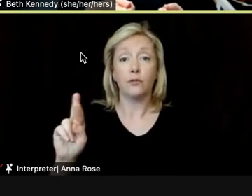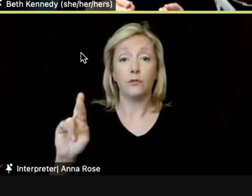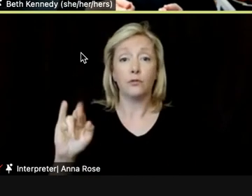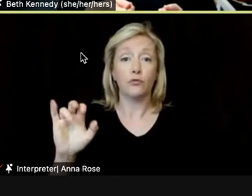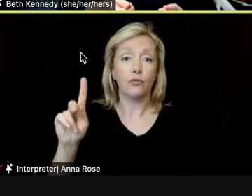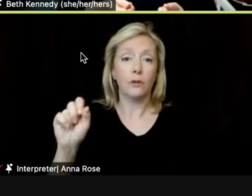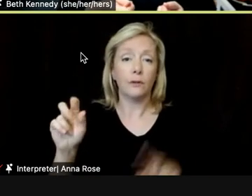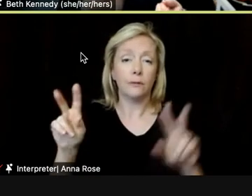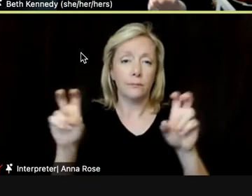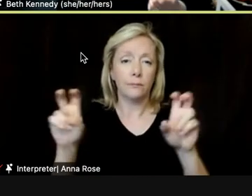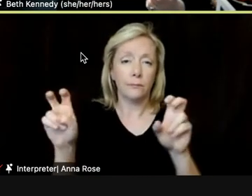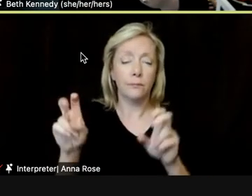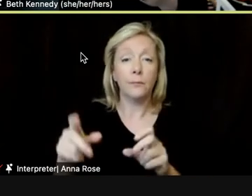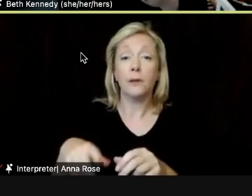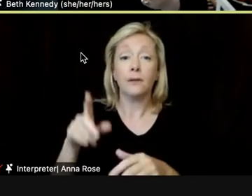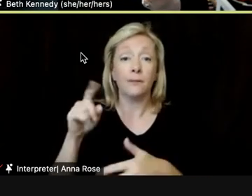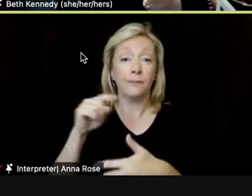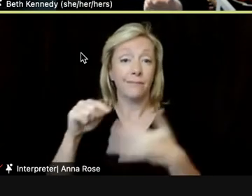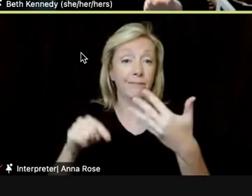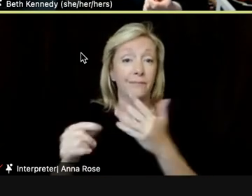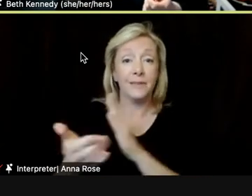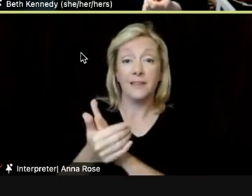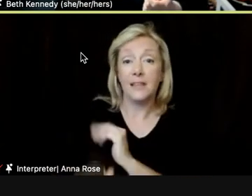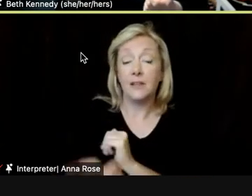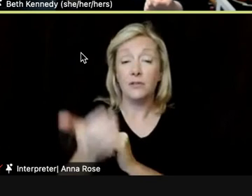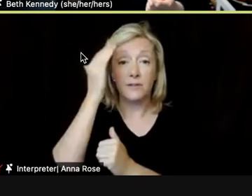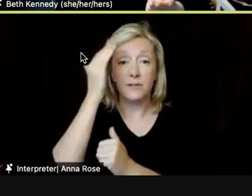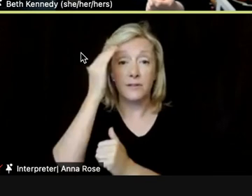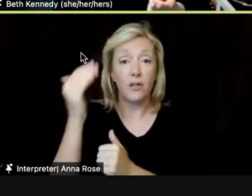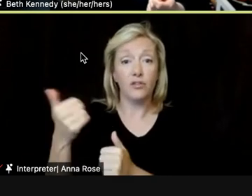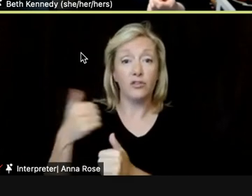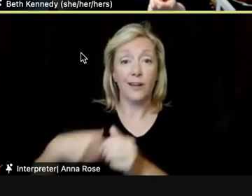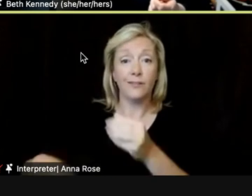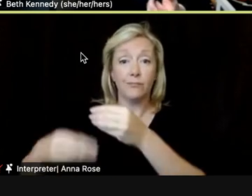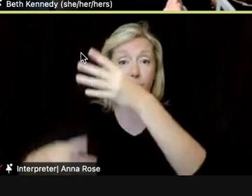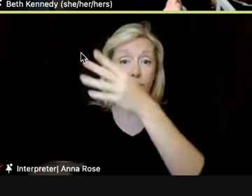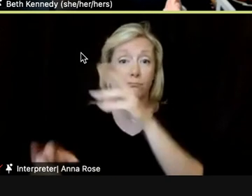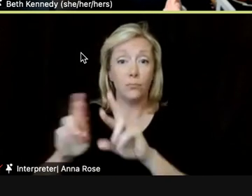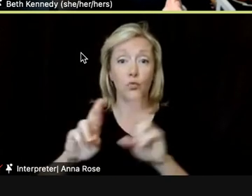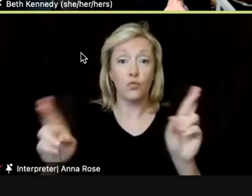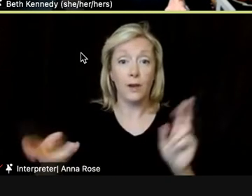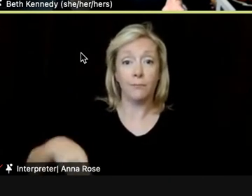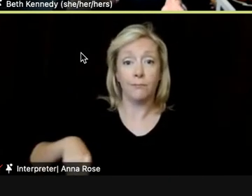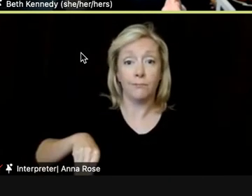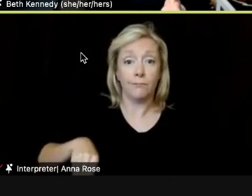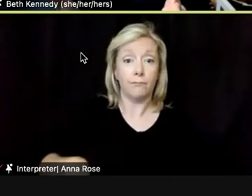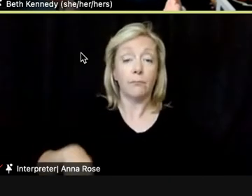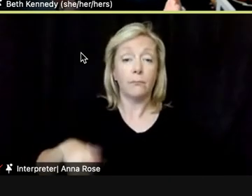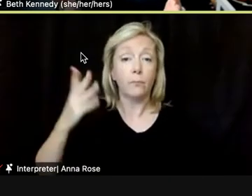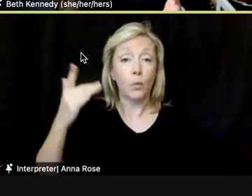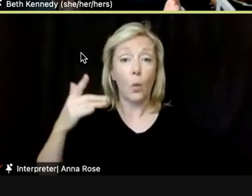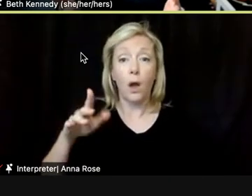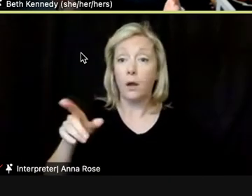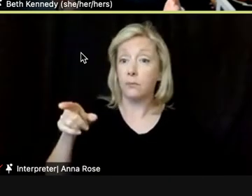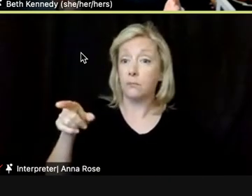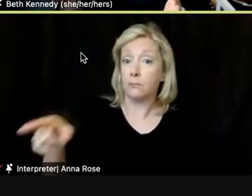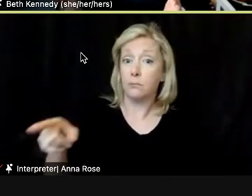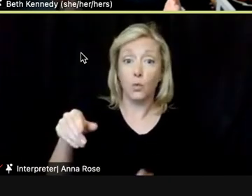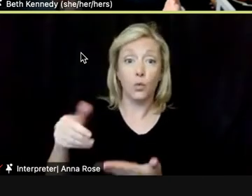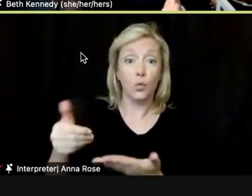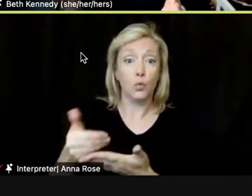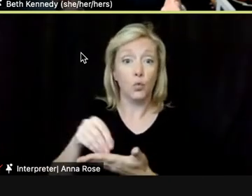student you're with, but it's good to keep it in that bag because one day in the future, you're going to have a different person that